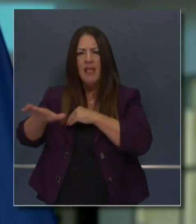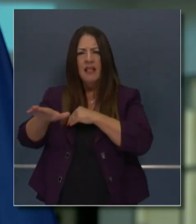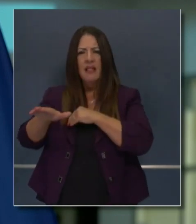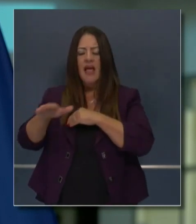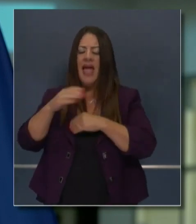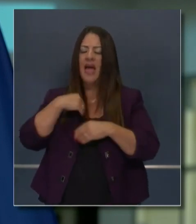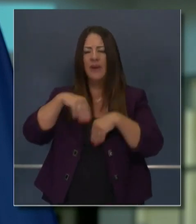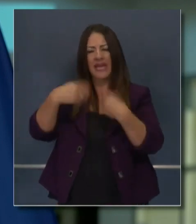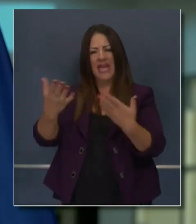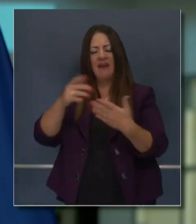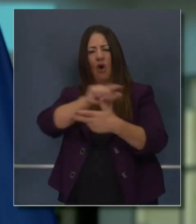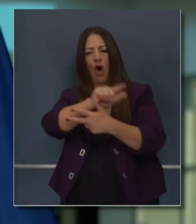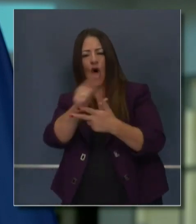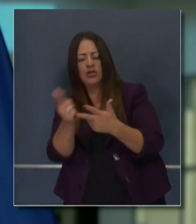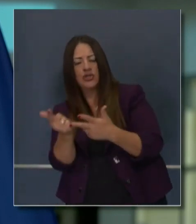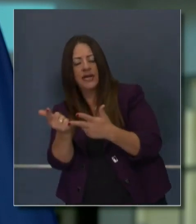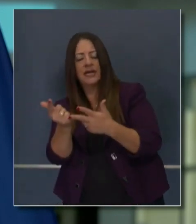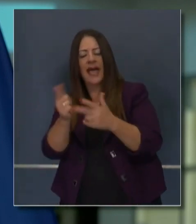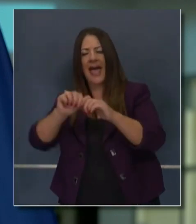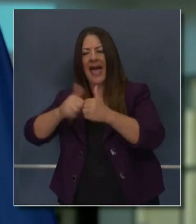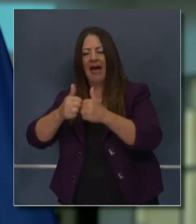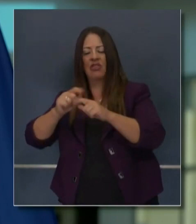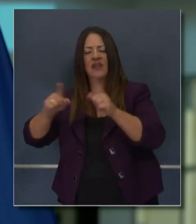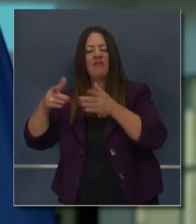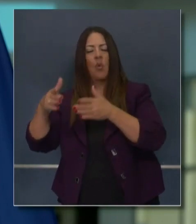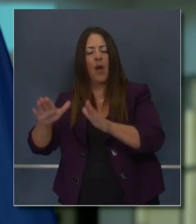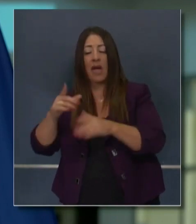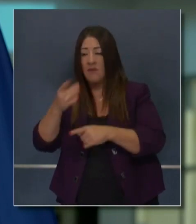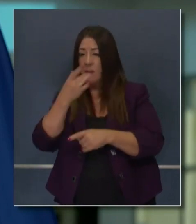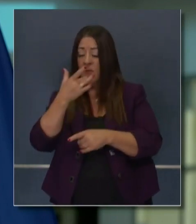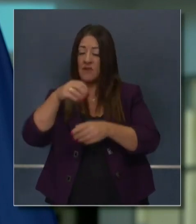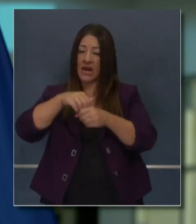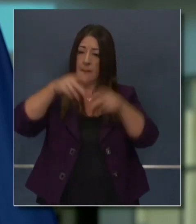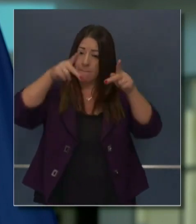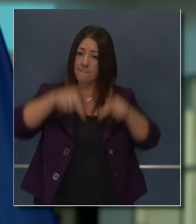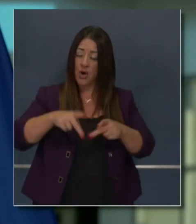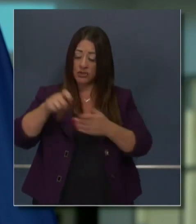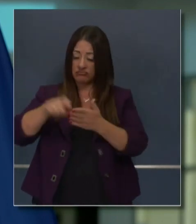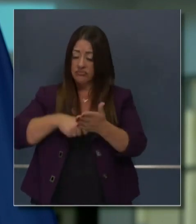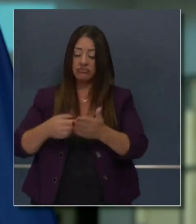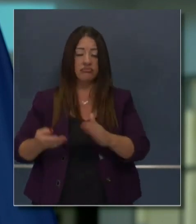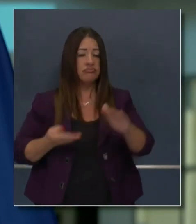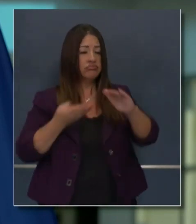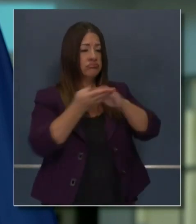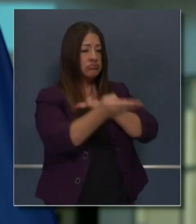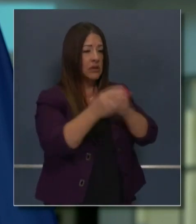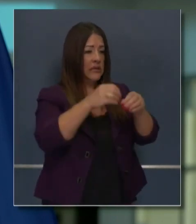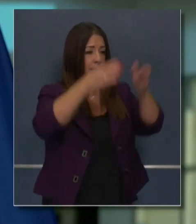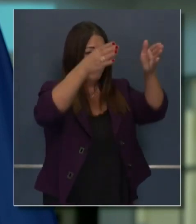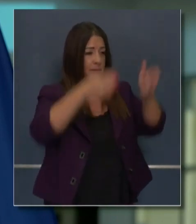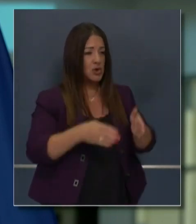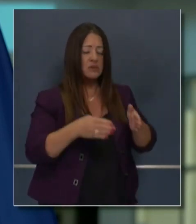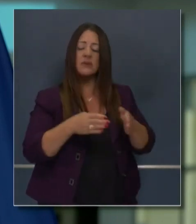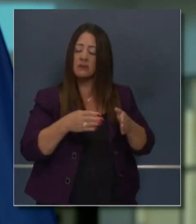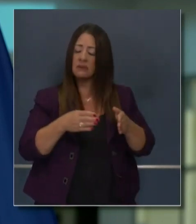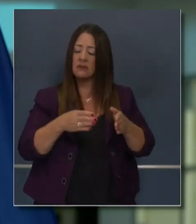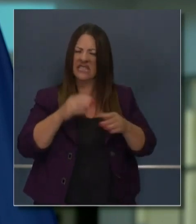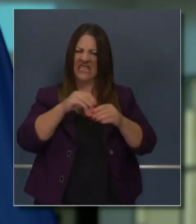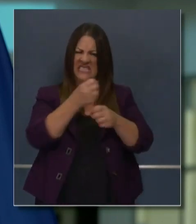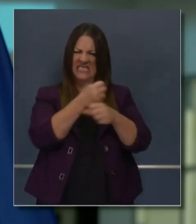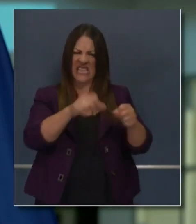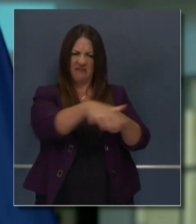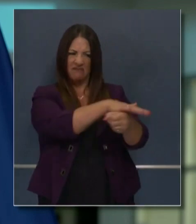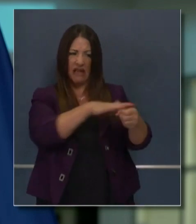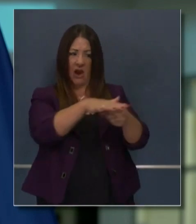mail-in ballots for people that would prefer in-person balloting, but do so in a safe way to make sure the environment